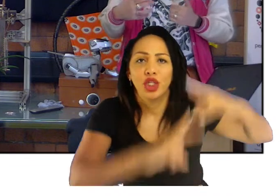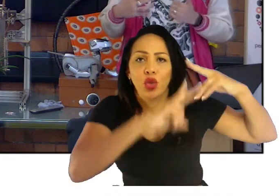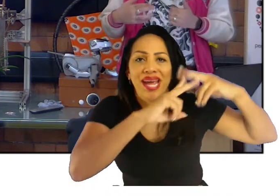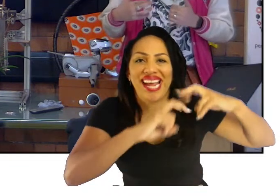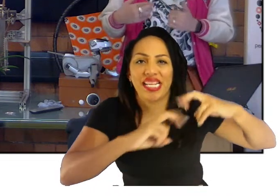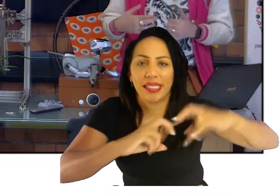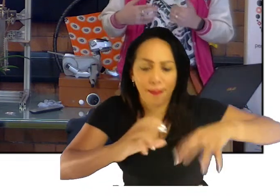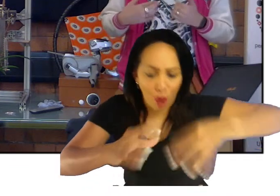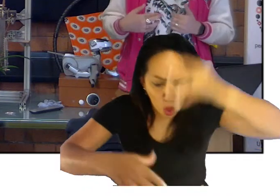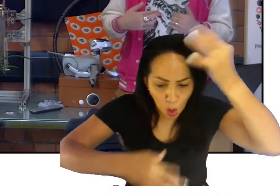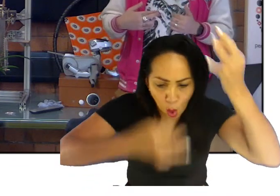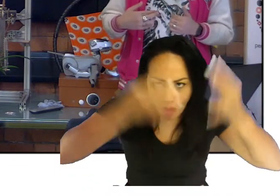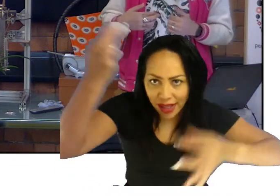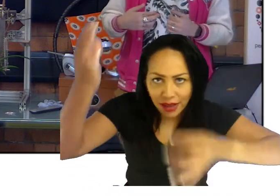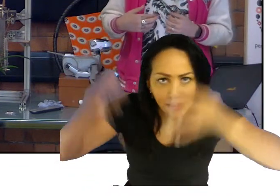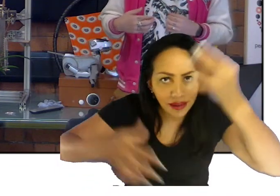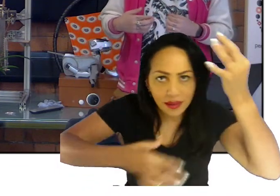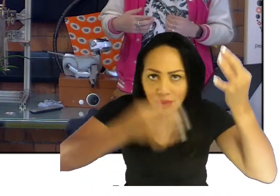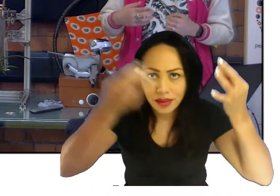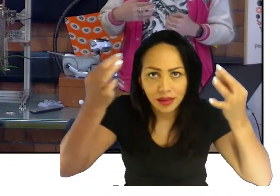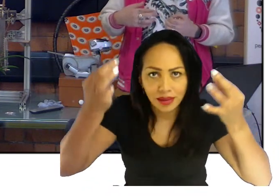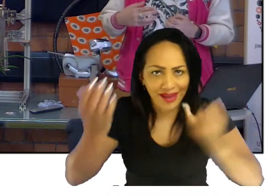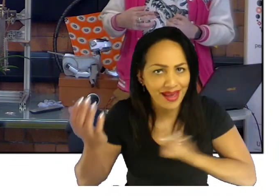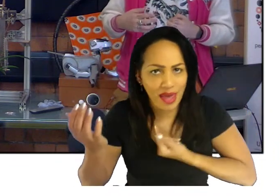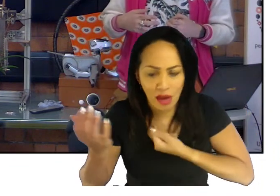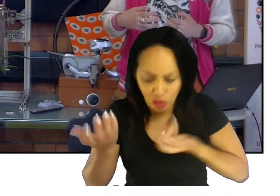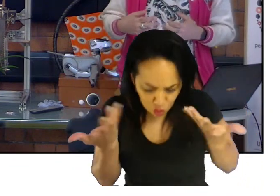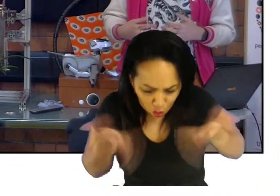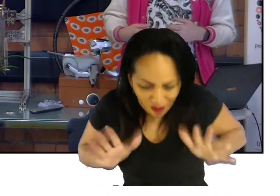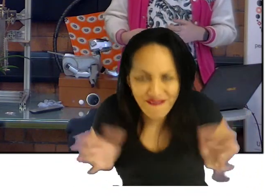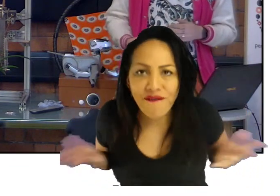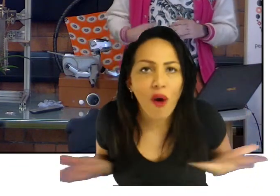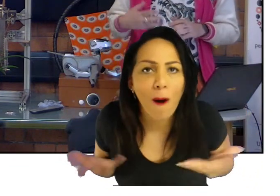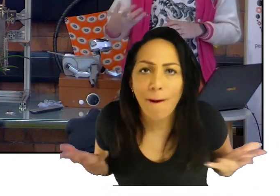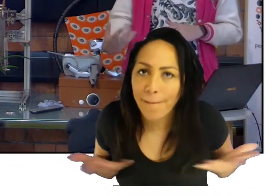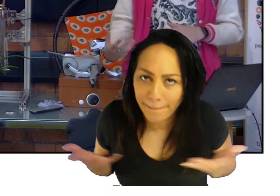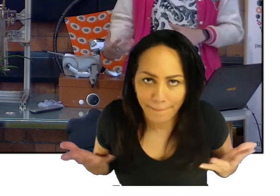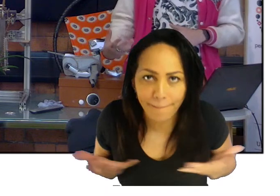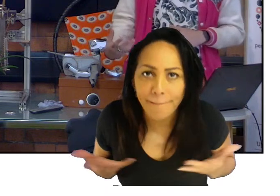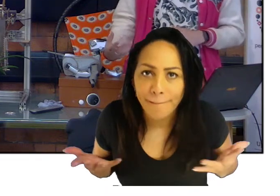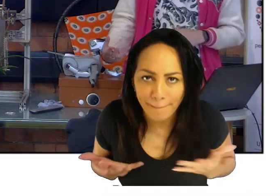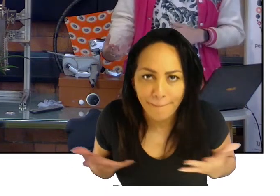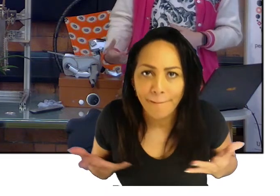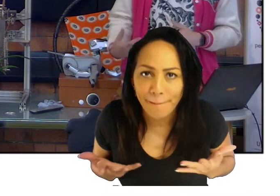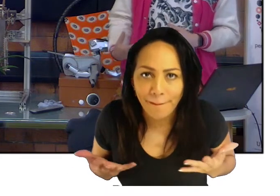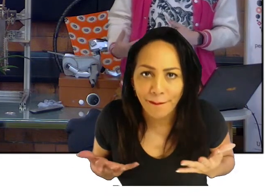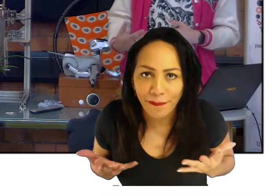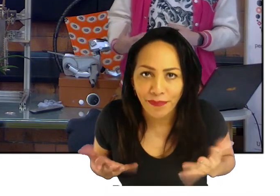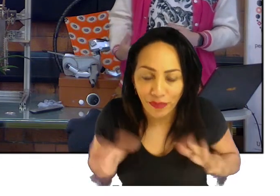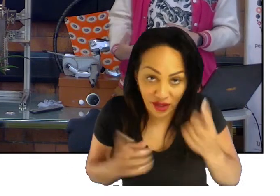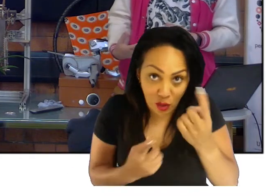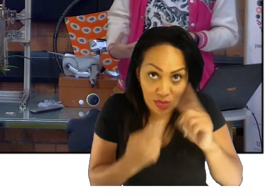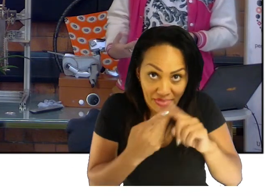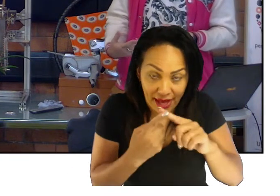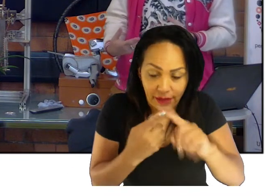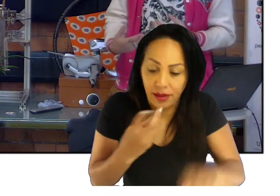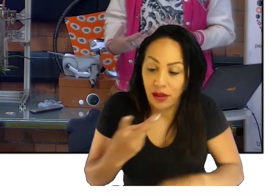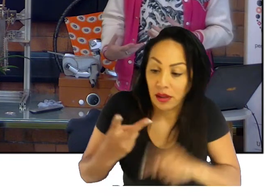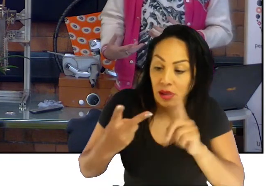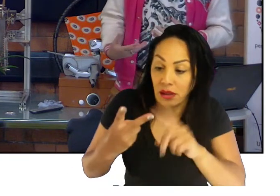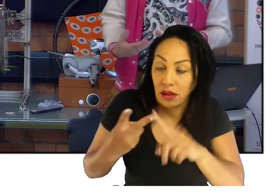where that sense of guilt comes from. But in terms of working with your team, I would go back